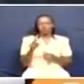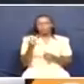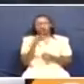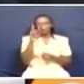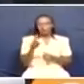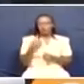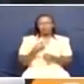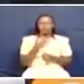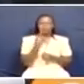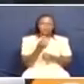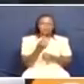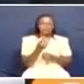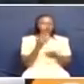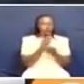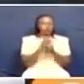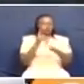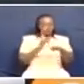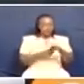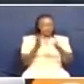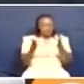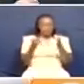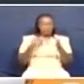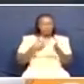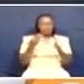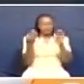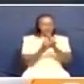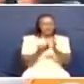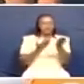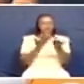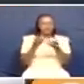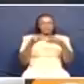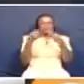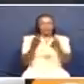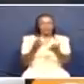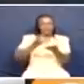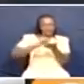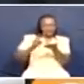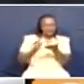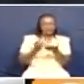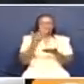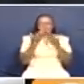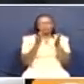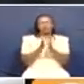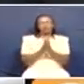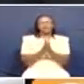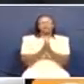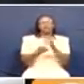indicated, within that time, I have filed and served written submissions and are replying affidavit. Most